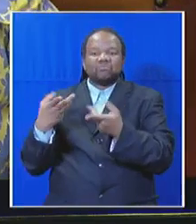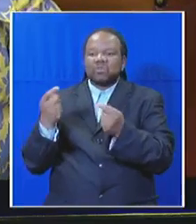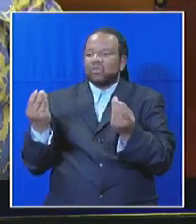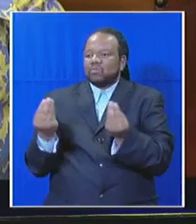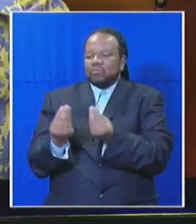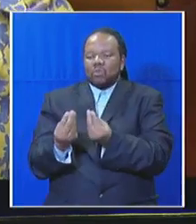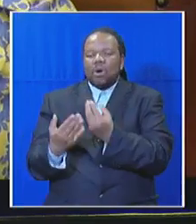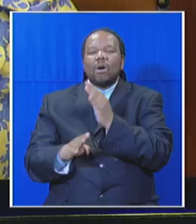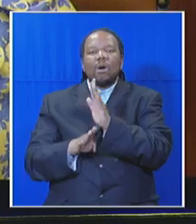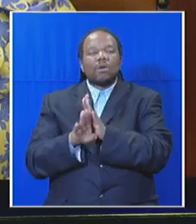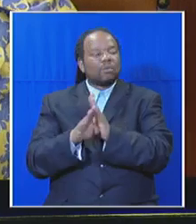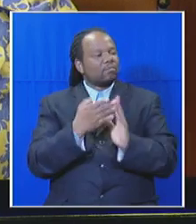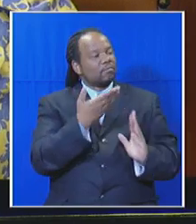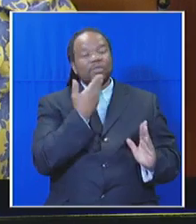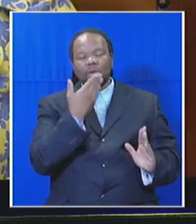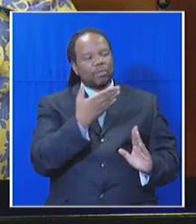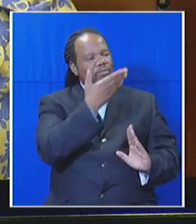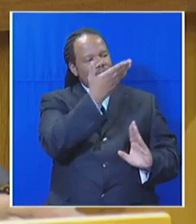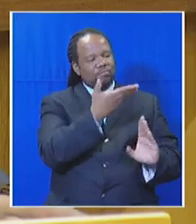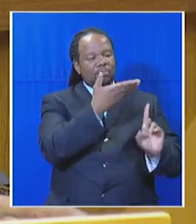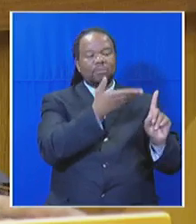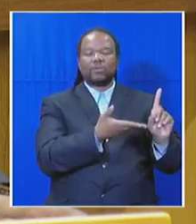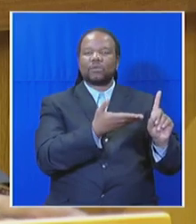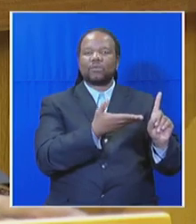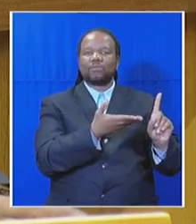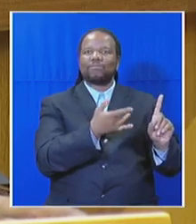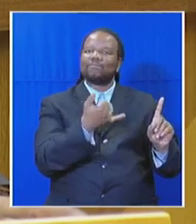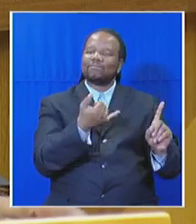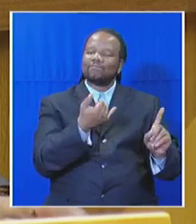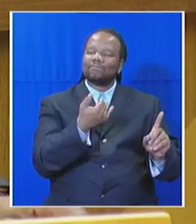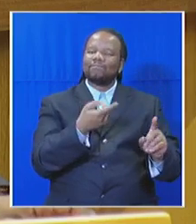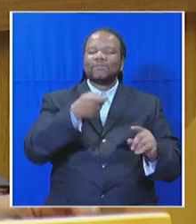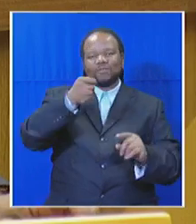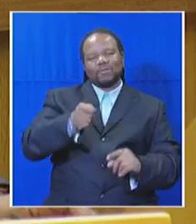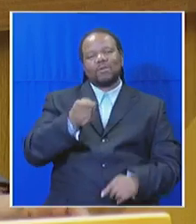The Honorable the President. Thank you, Honorable Speaker.